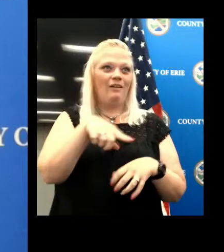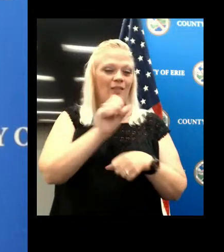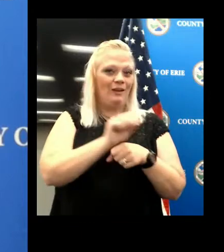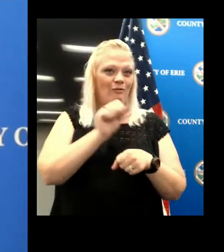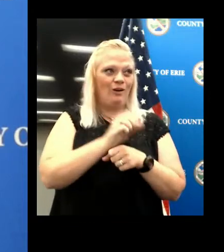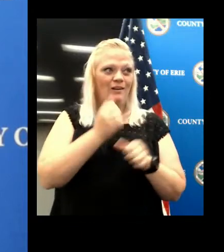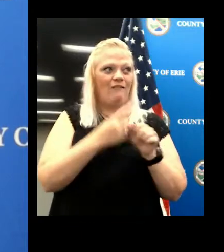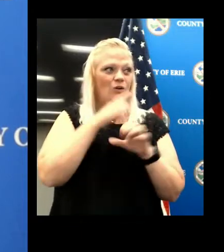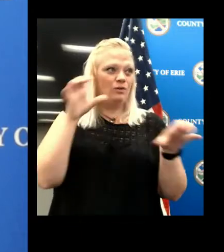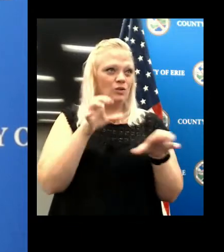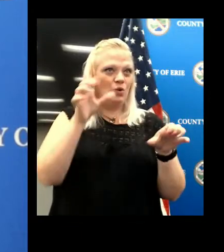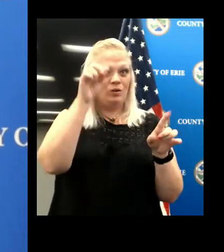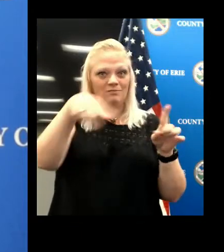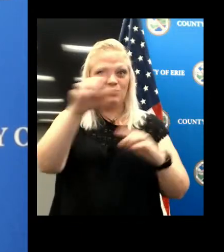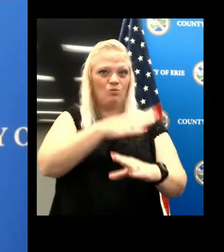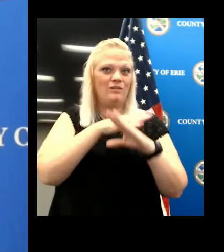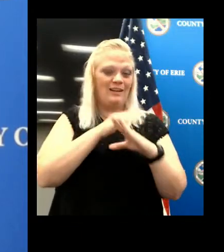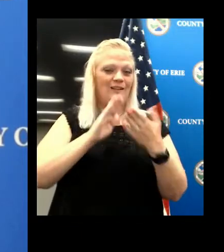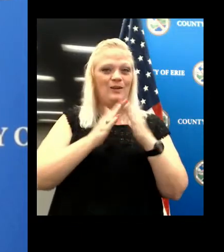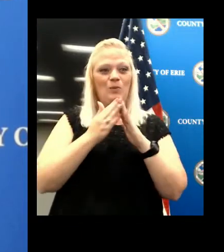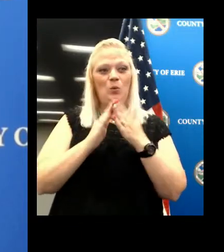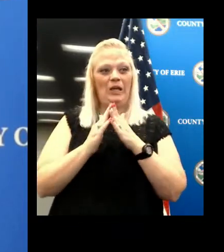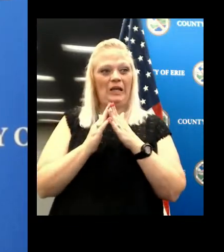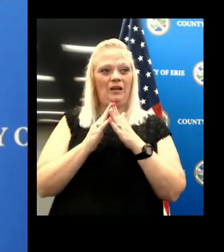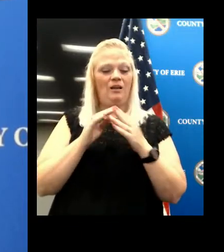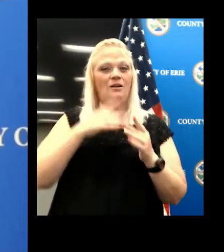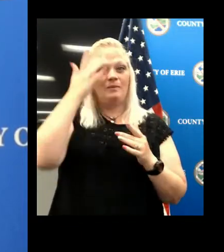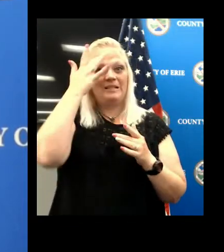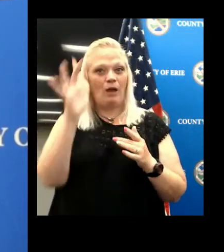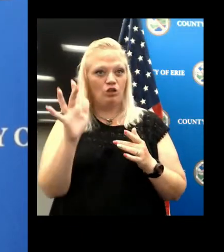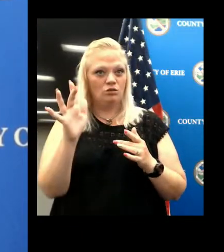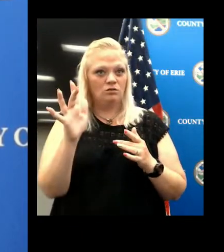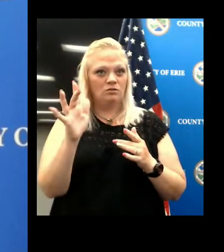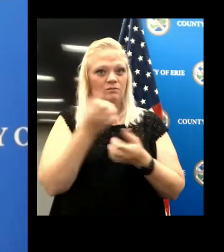that everyone is doing out there to protect our community. Be smart,